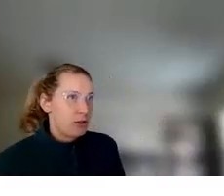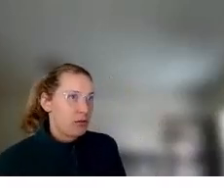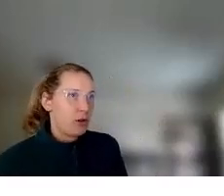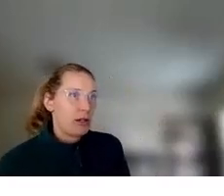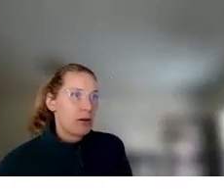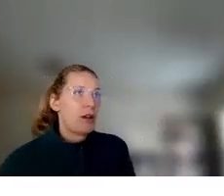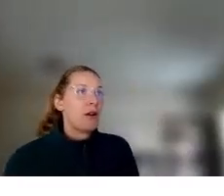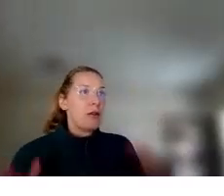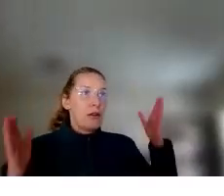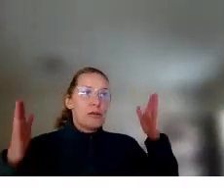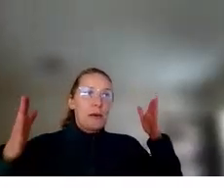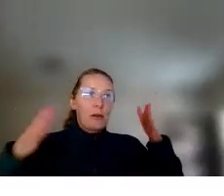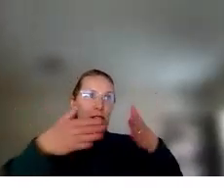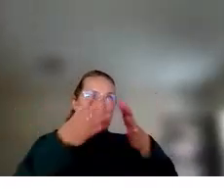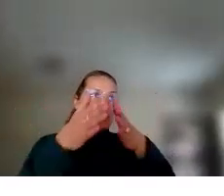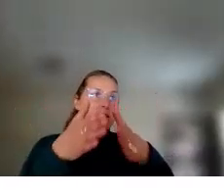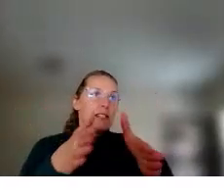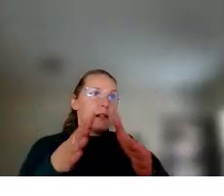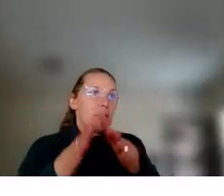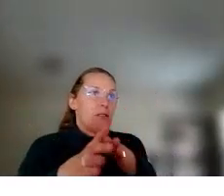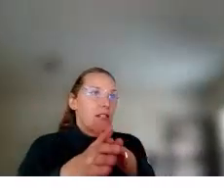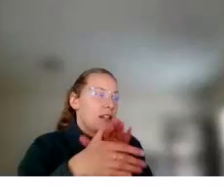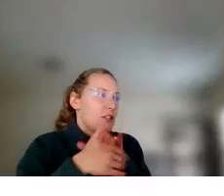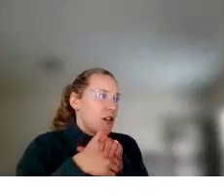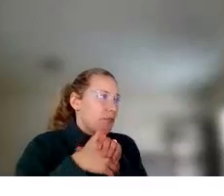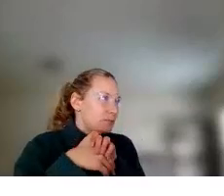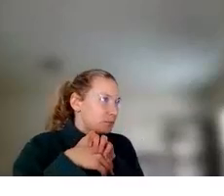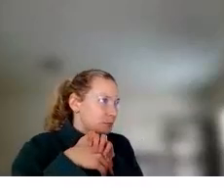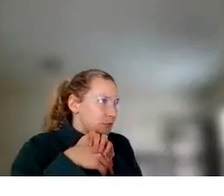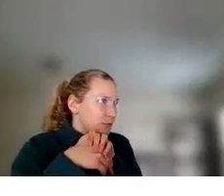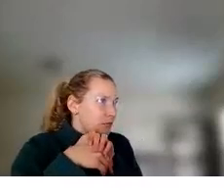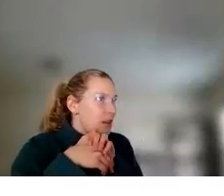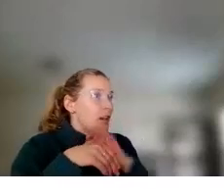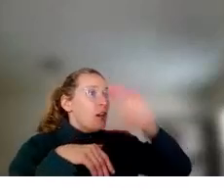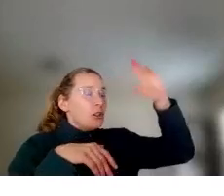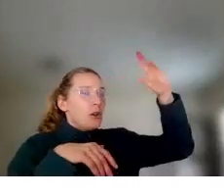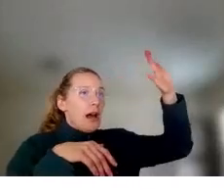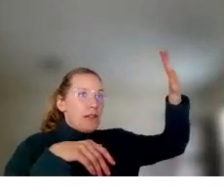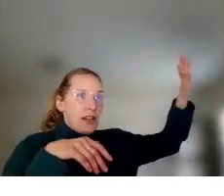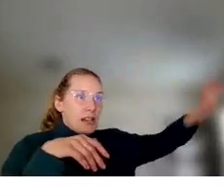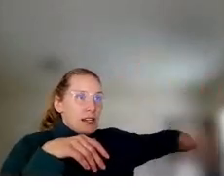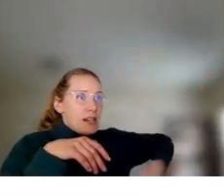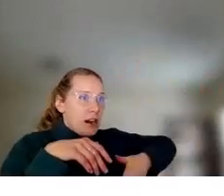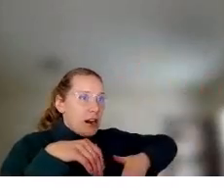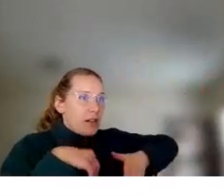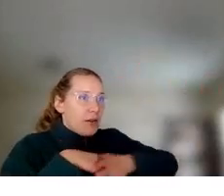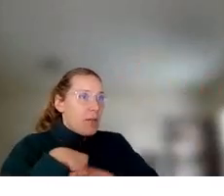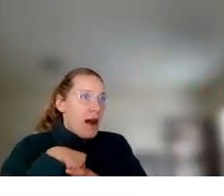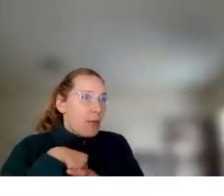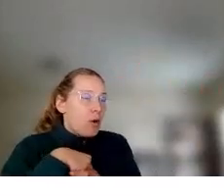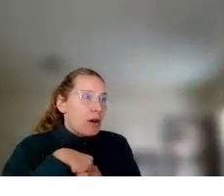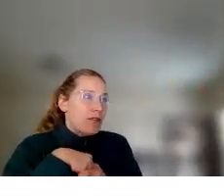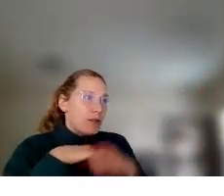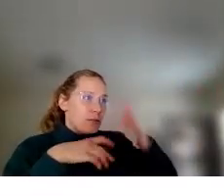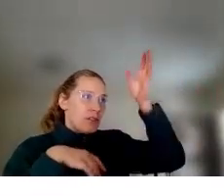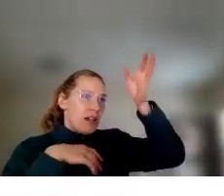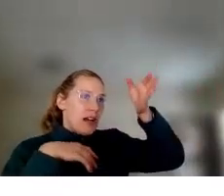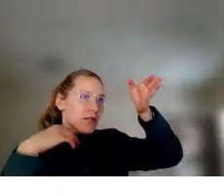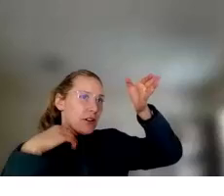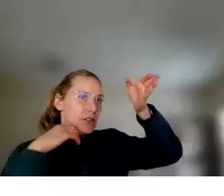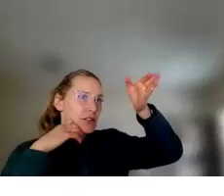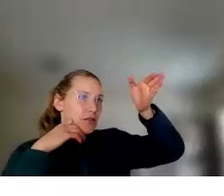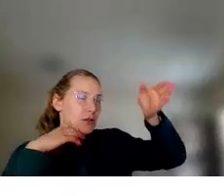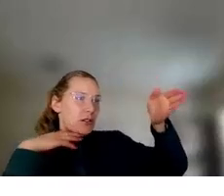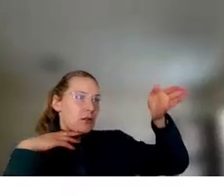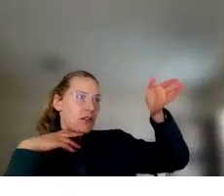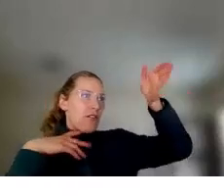you'll just be enrolling those members into CwCHN. You'll have a year from that point, from